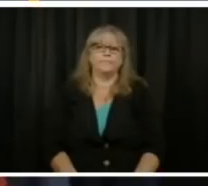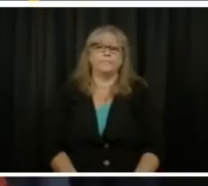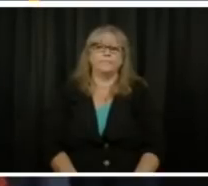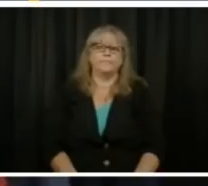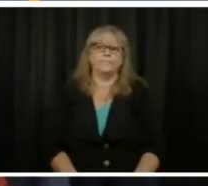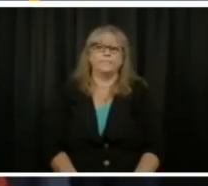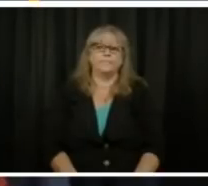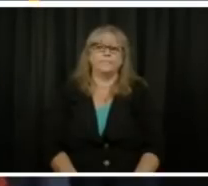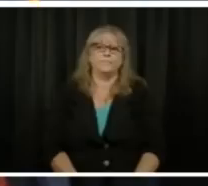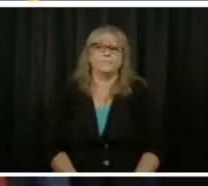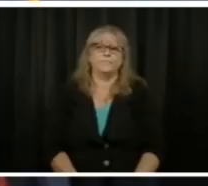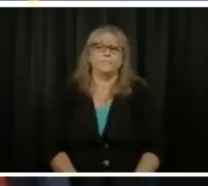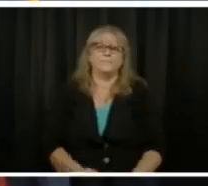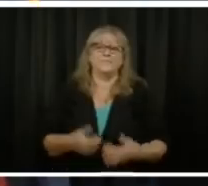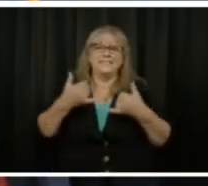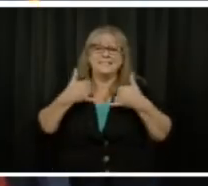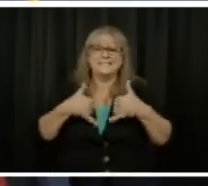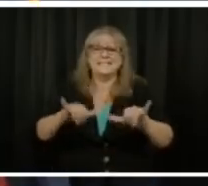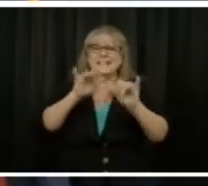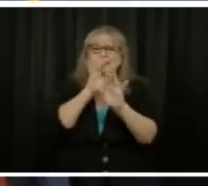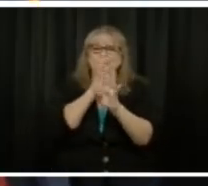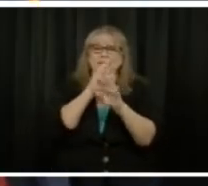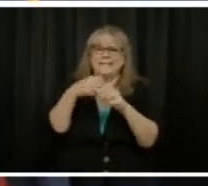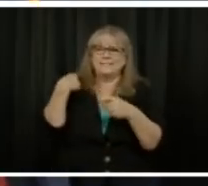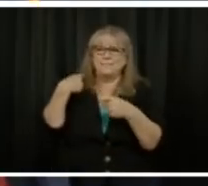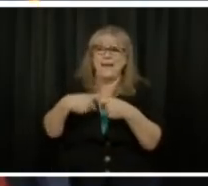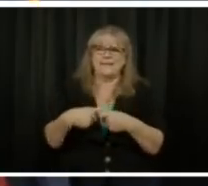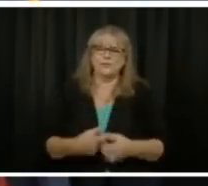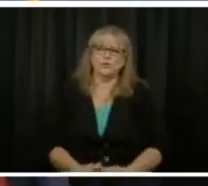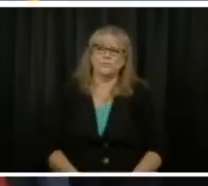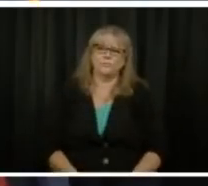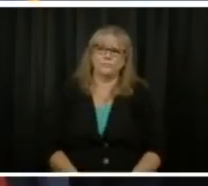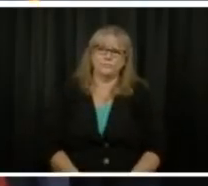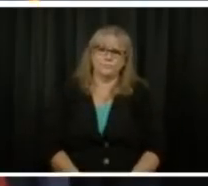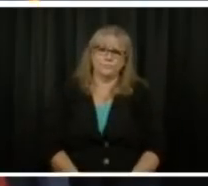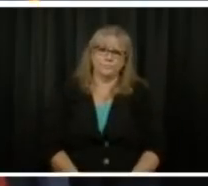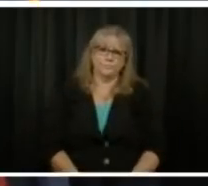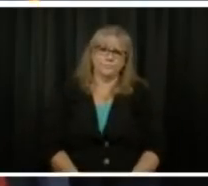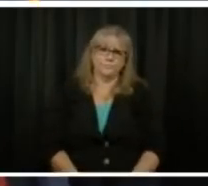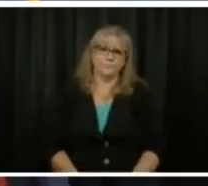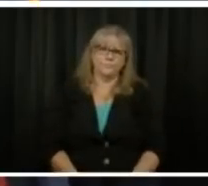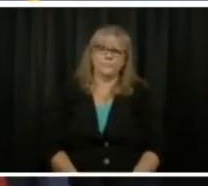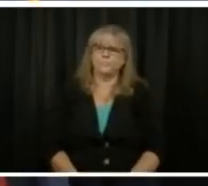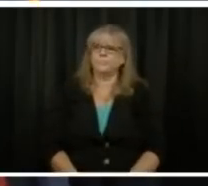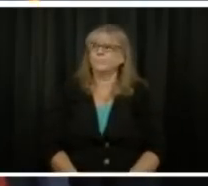niños regresar a la escuela en la vía más seguro que posible.